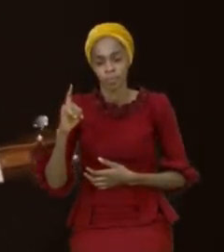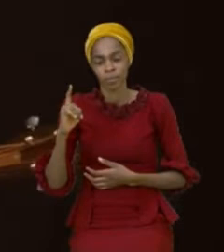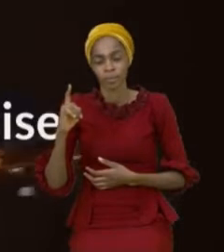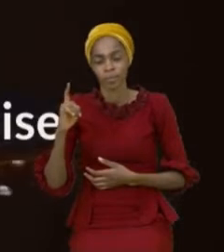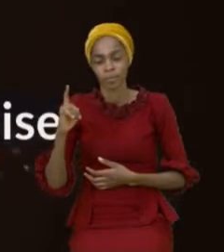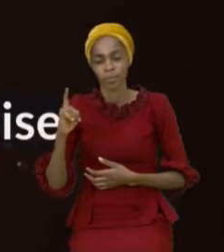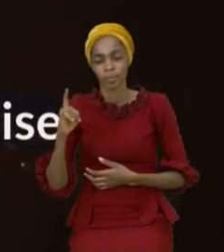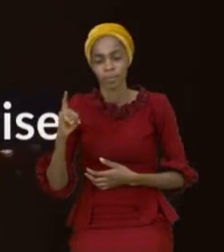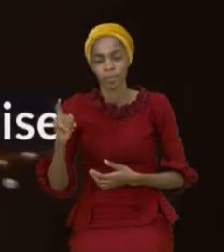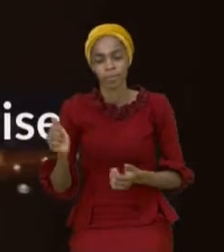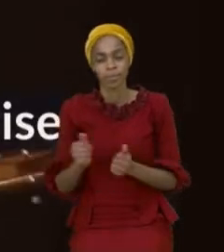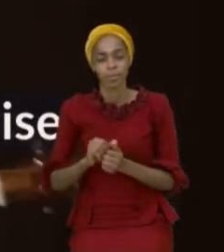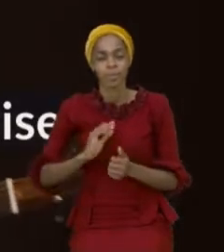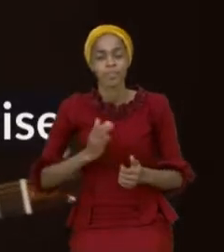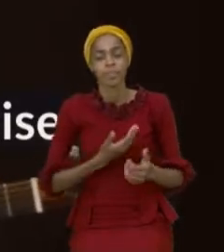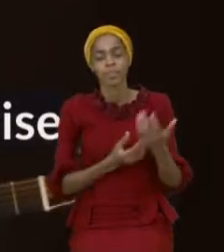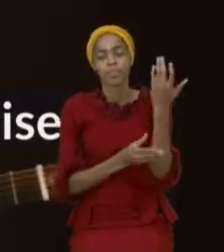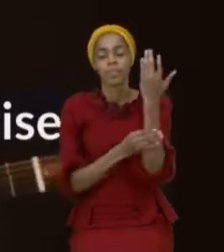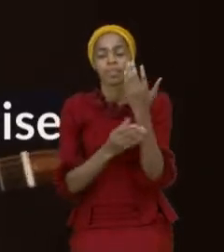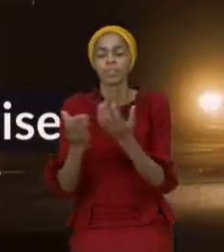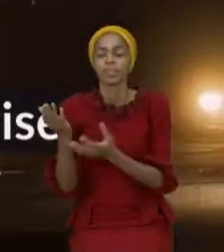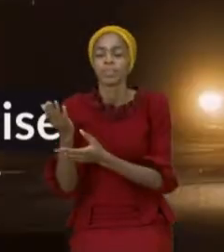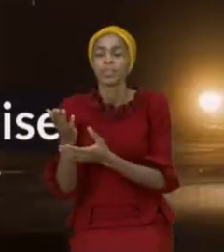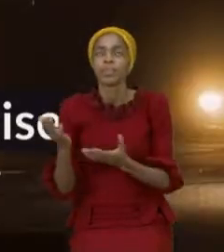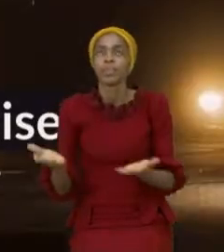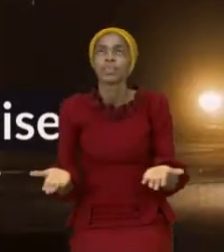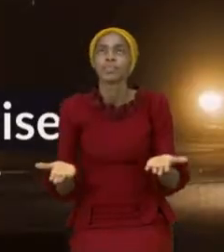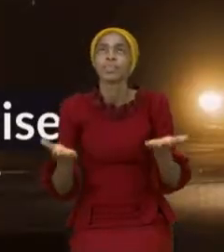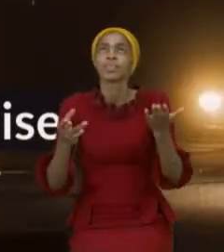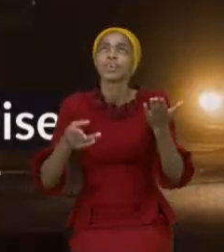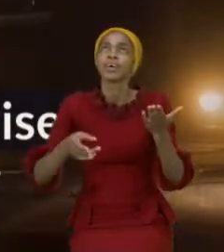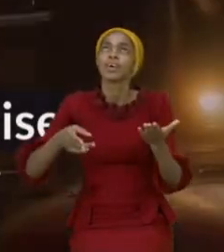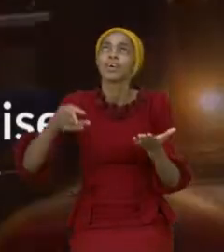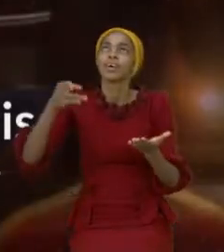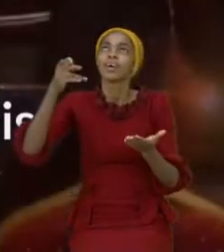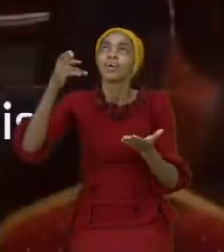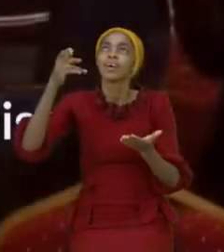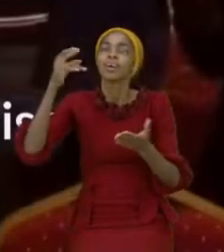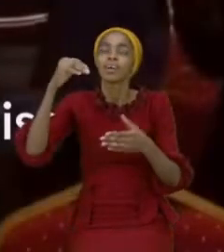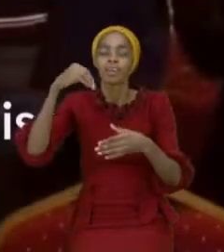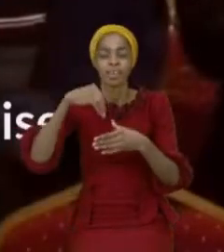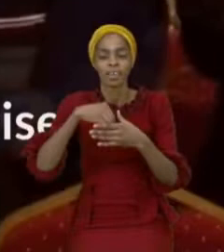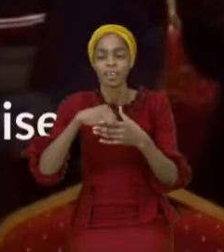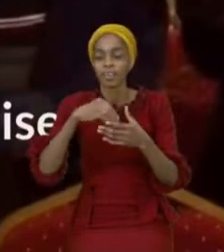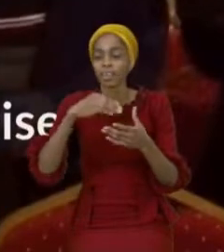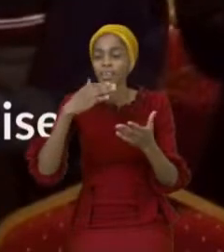with our hands. Come on, lift your hands. Lifted